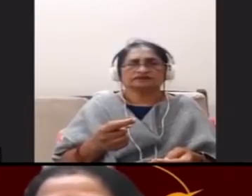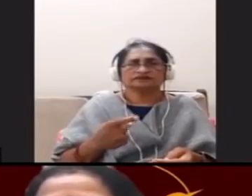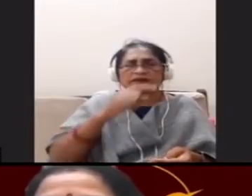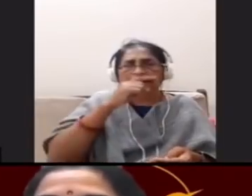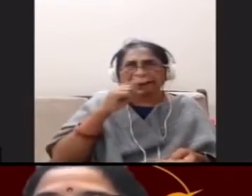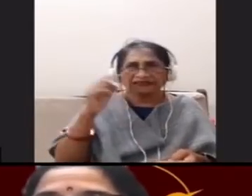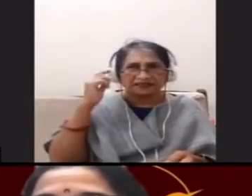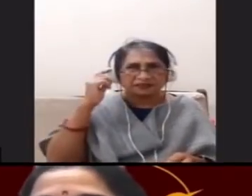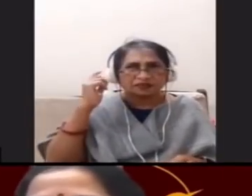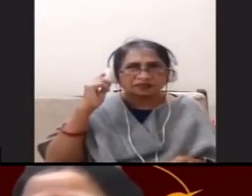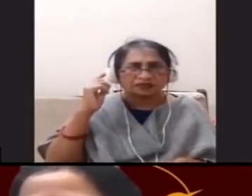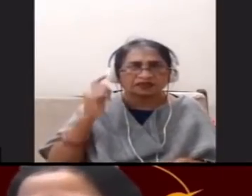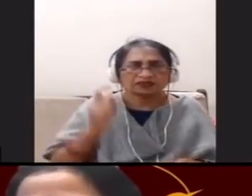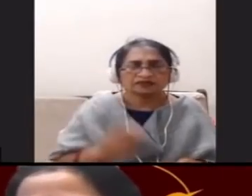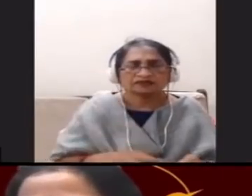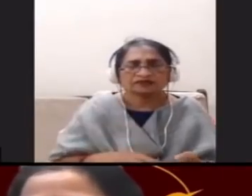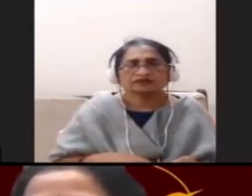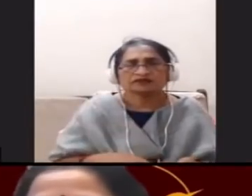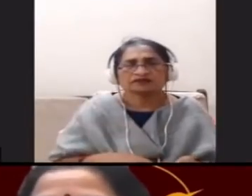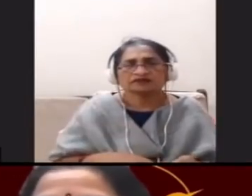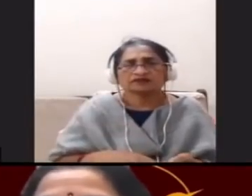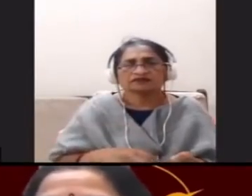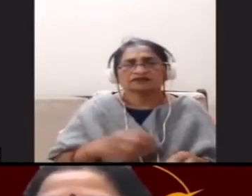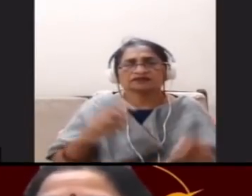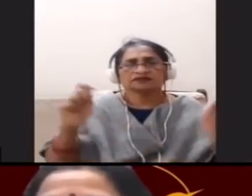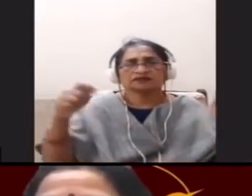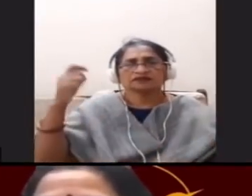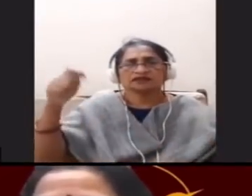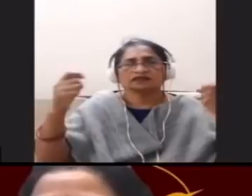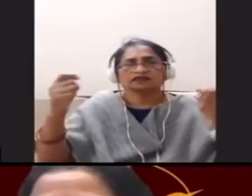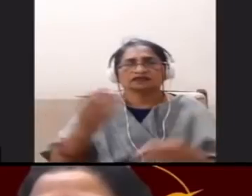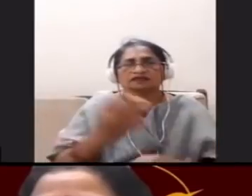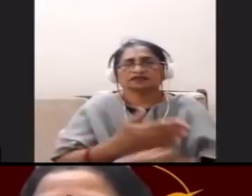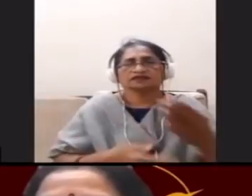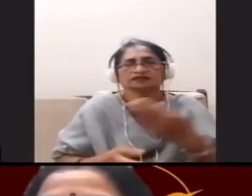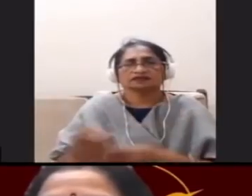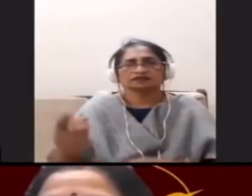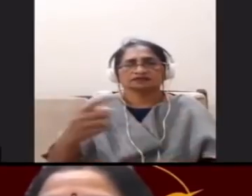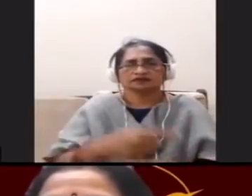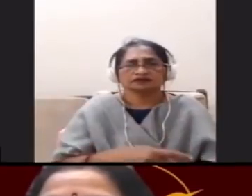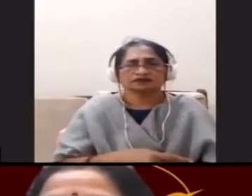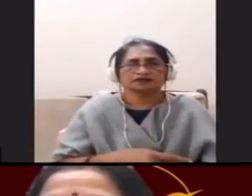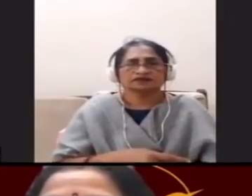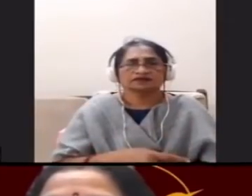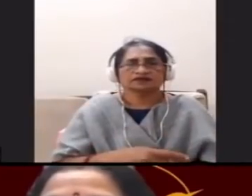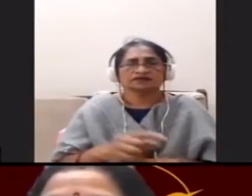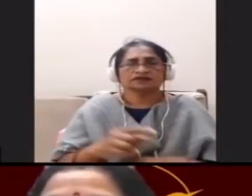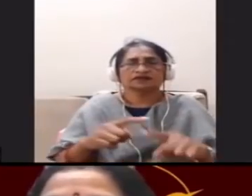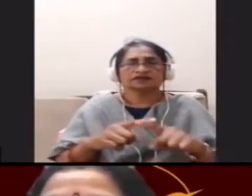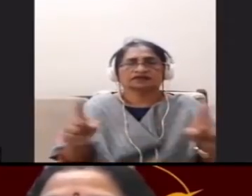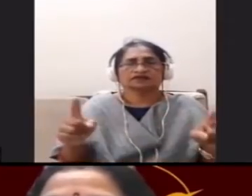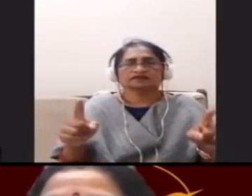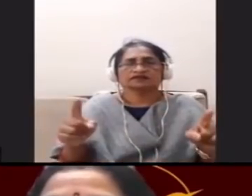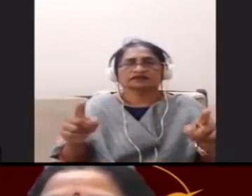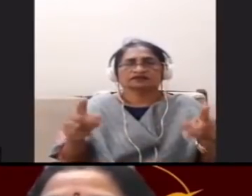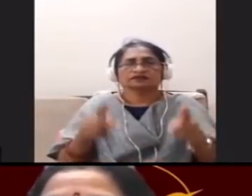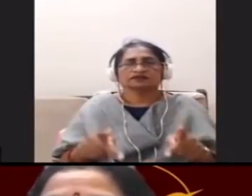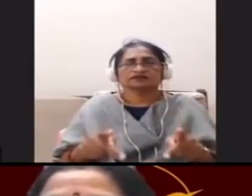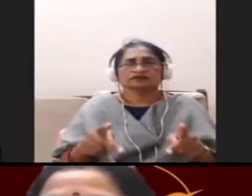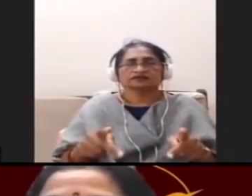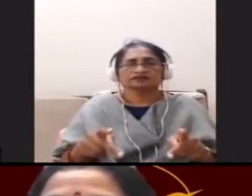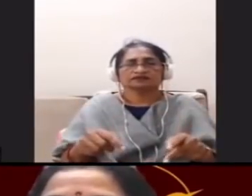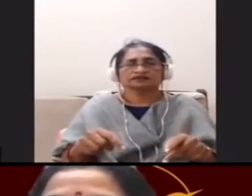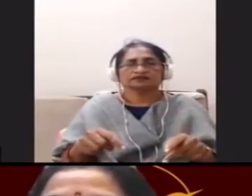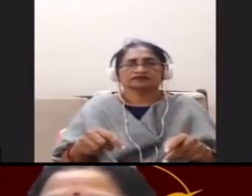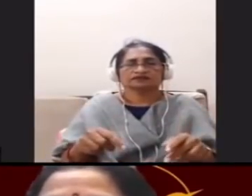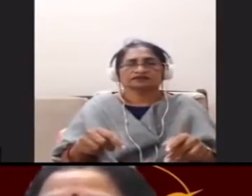such an important day as we celebrate many achievements of persons with disabilities. Even here in